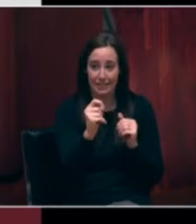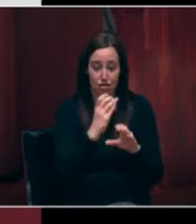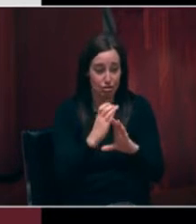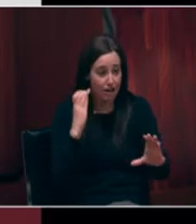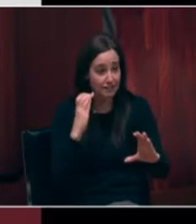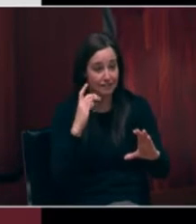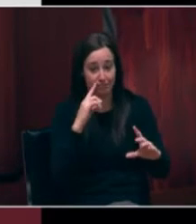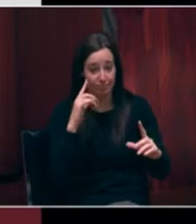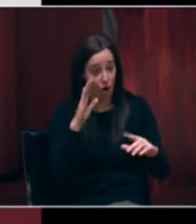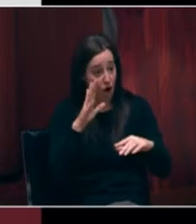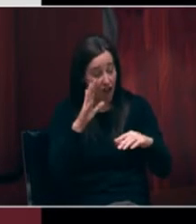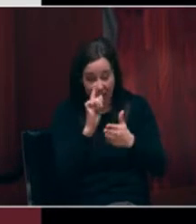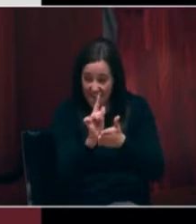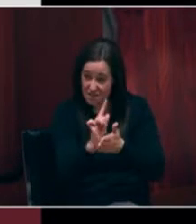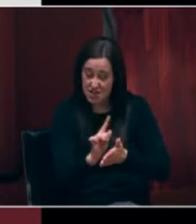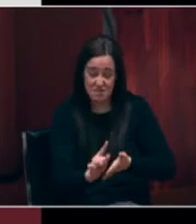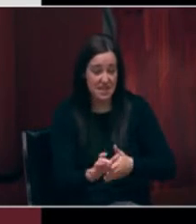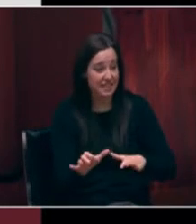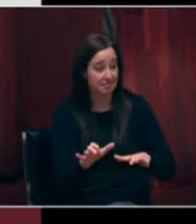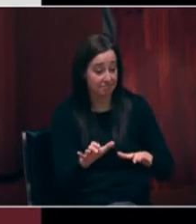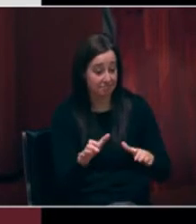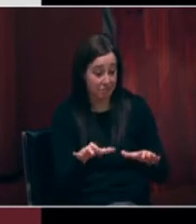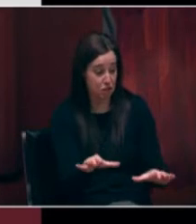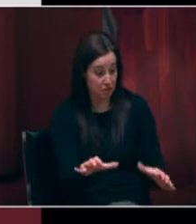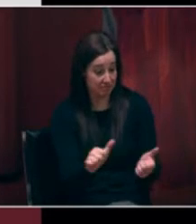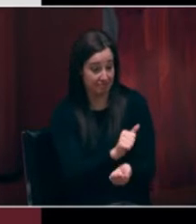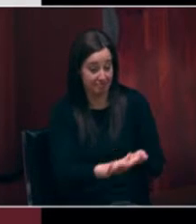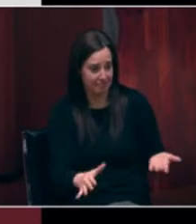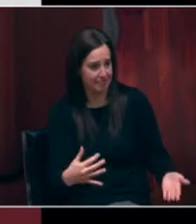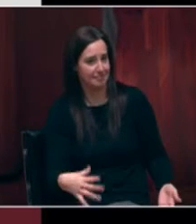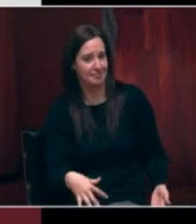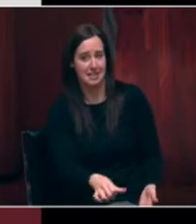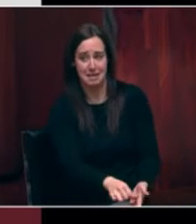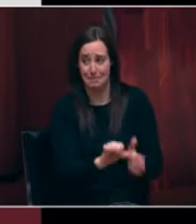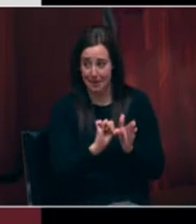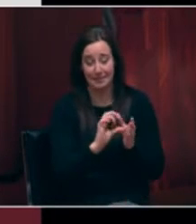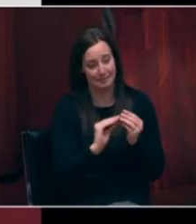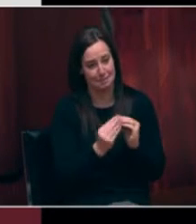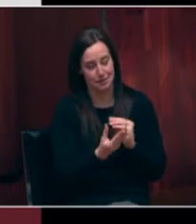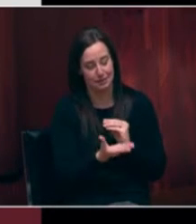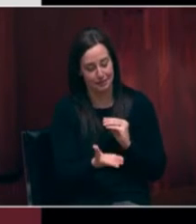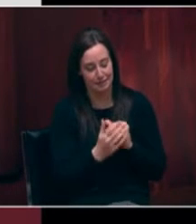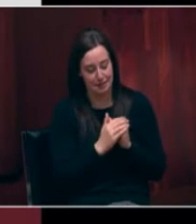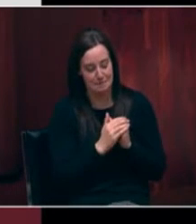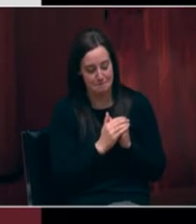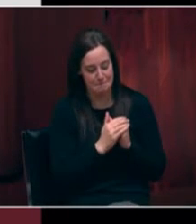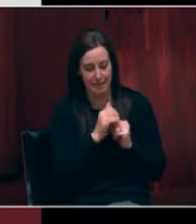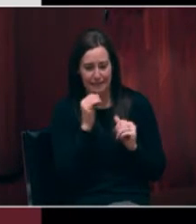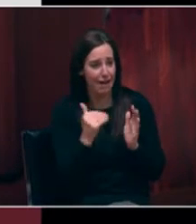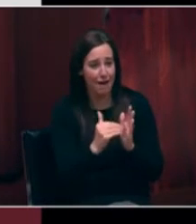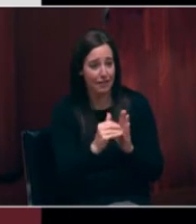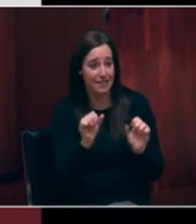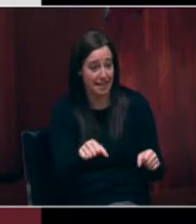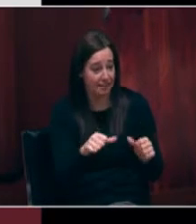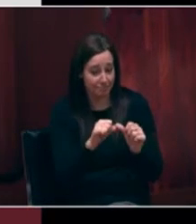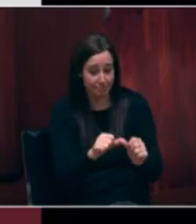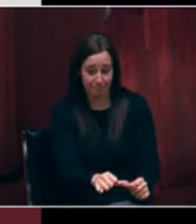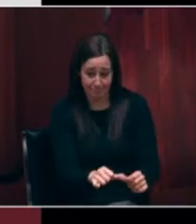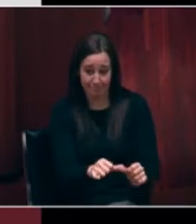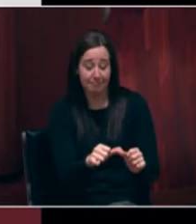doing destruction for the record centers. Pretty impressive number. Not often you get to do something where you actually kind of move the needle